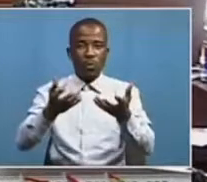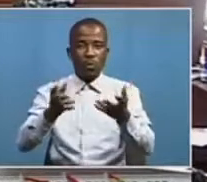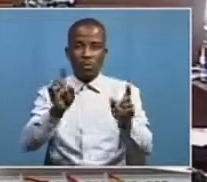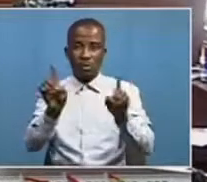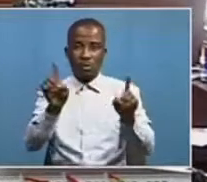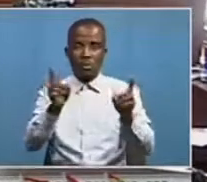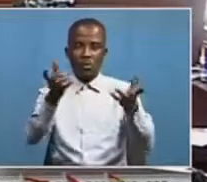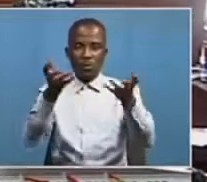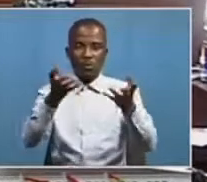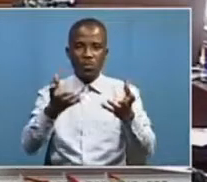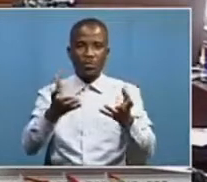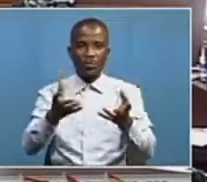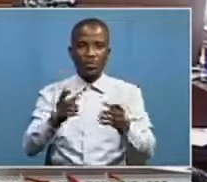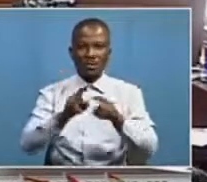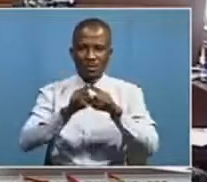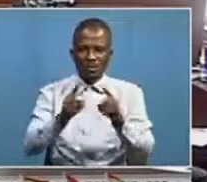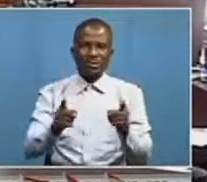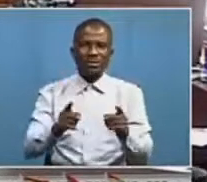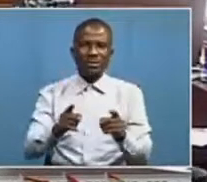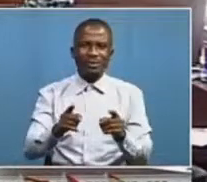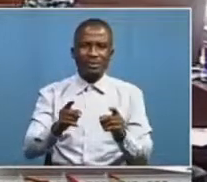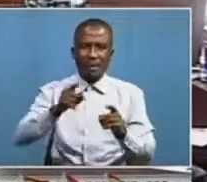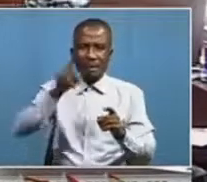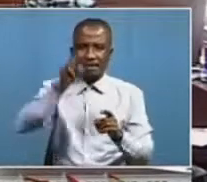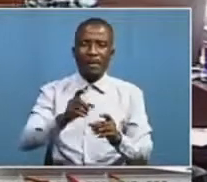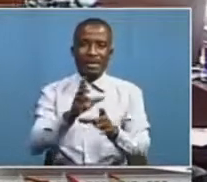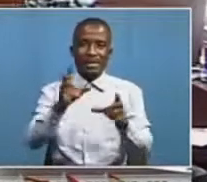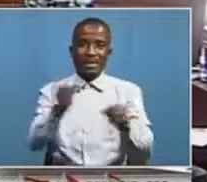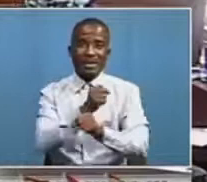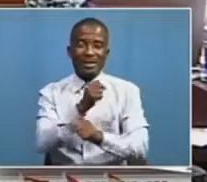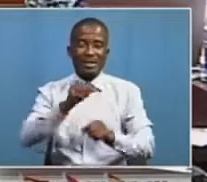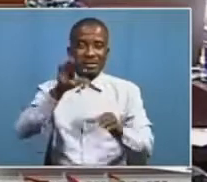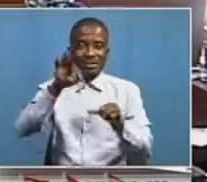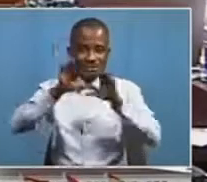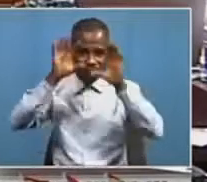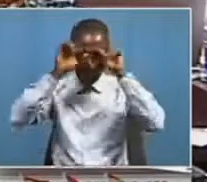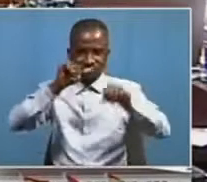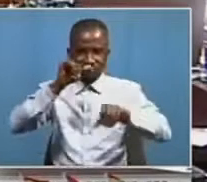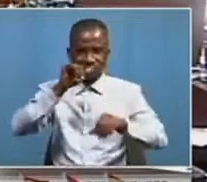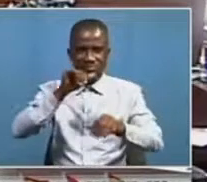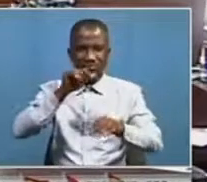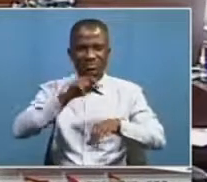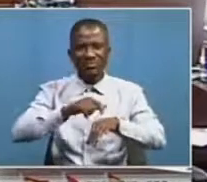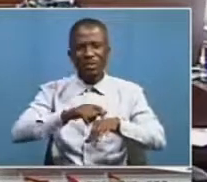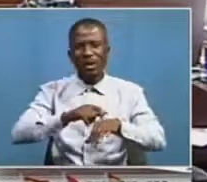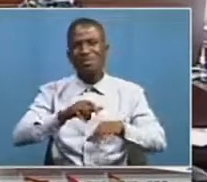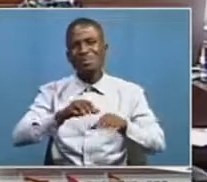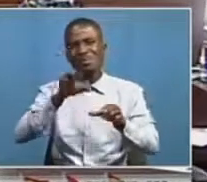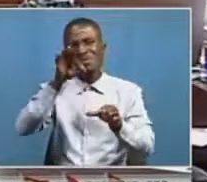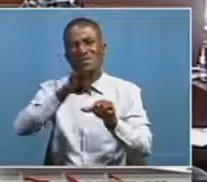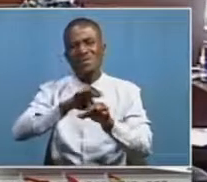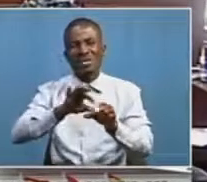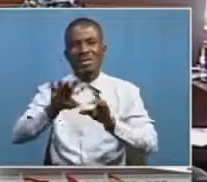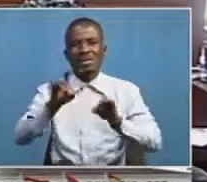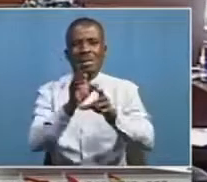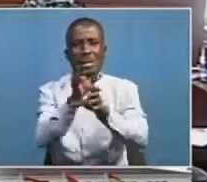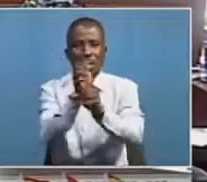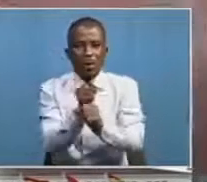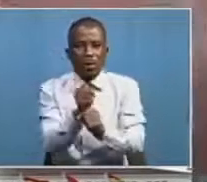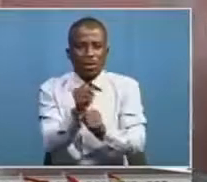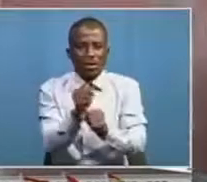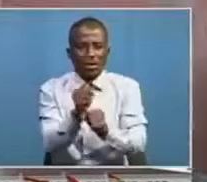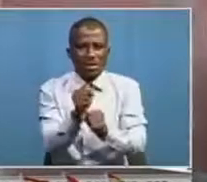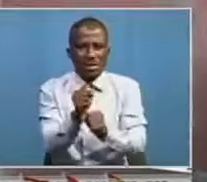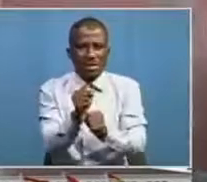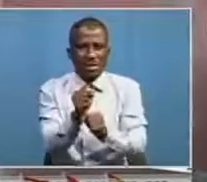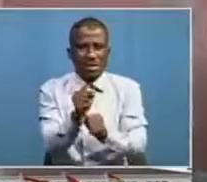percentage thereof that he should have obtained in the election, or the number of valid votes or percentage thereof that the second respondent